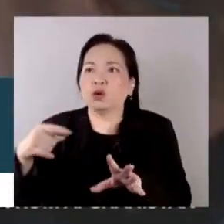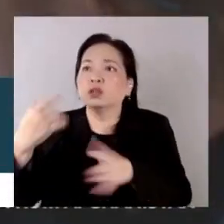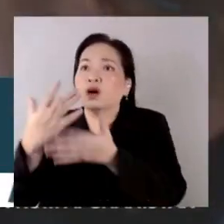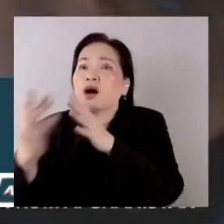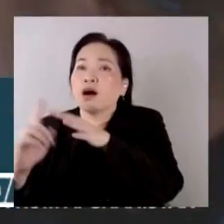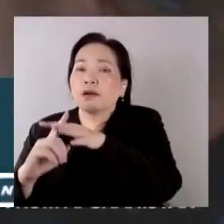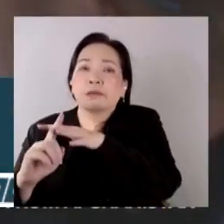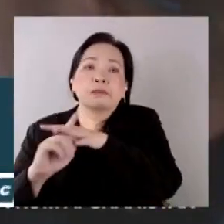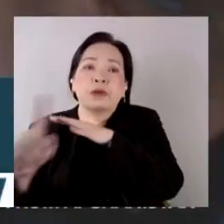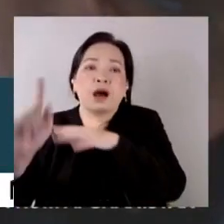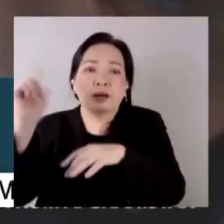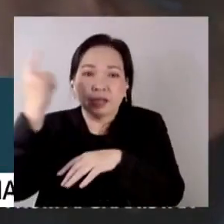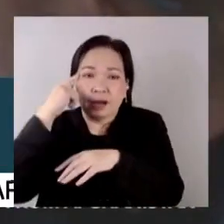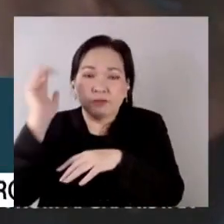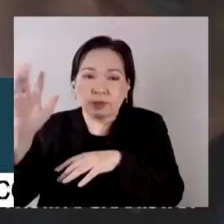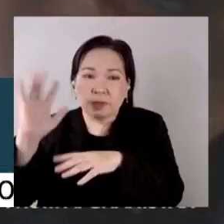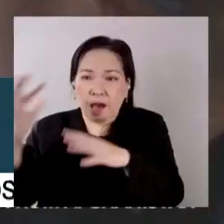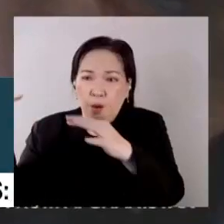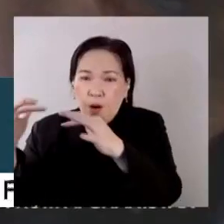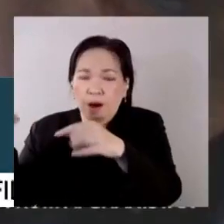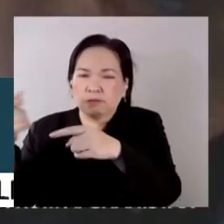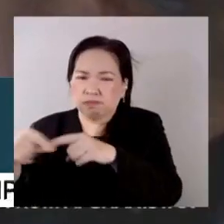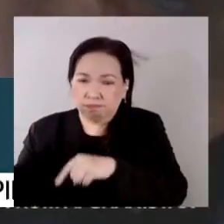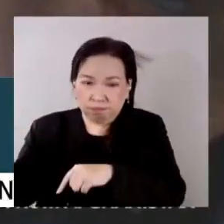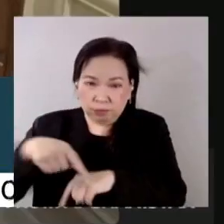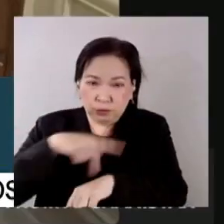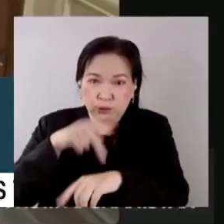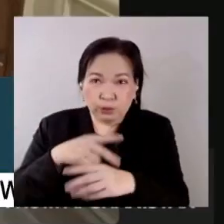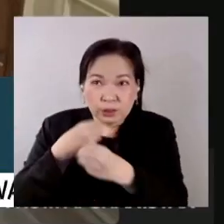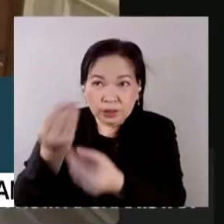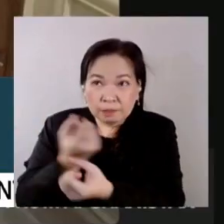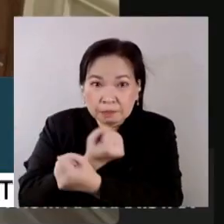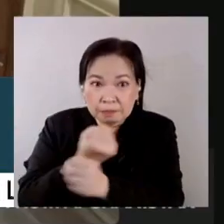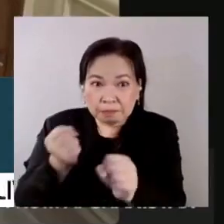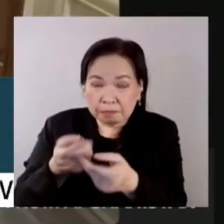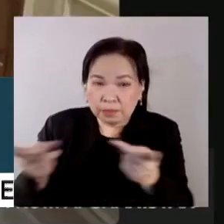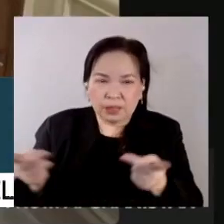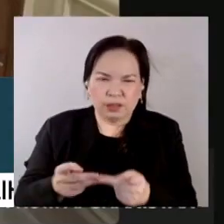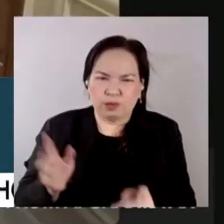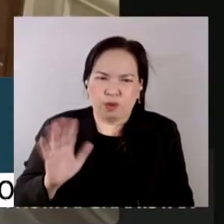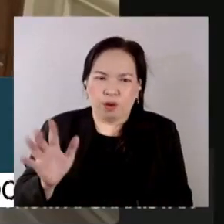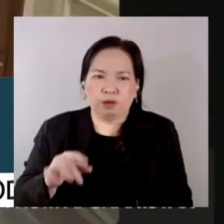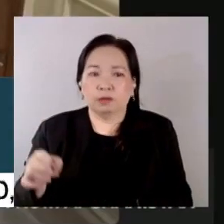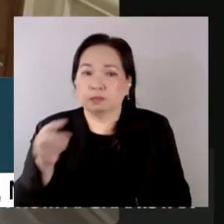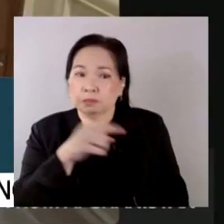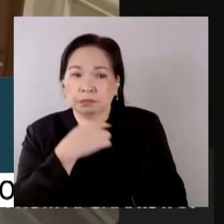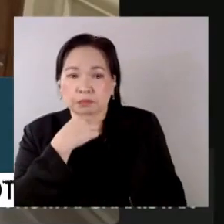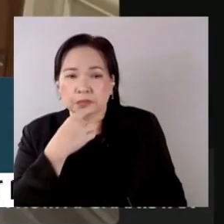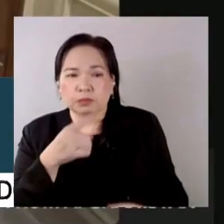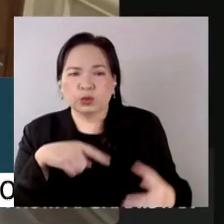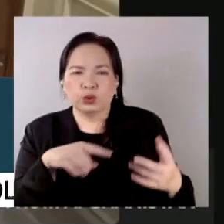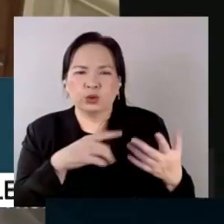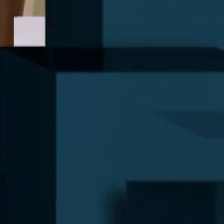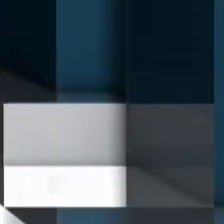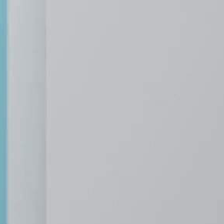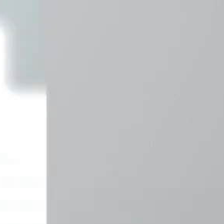than its negative side effects, Professor Renato De Cacha sees a business opportunity for the Philippines in this request.